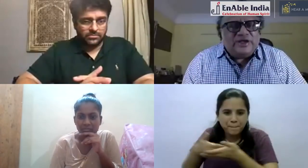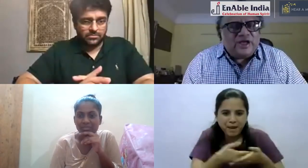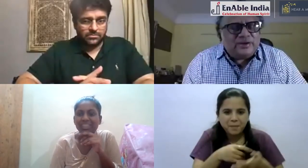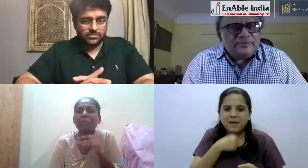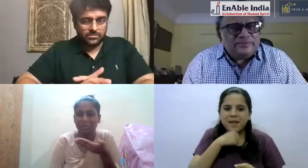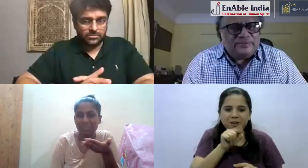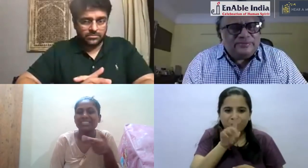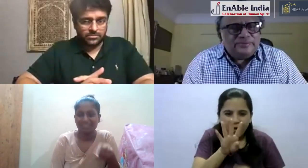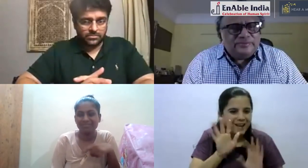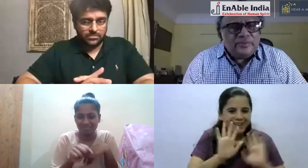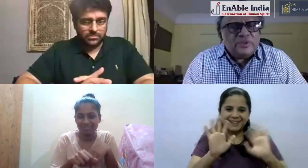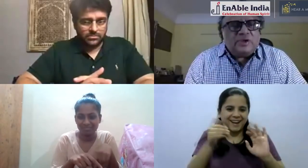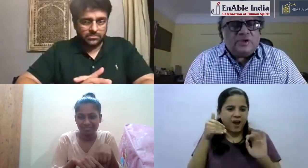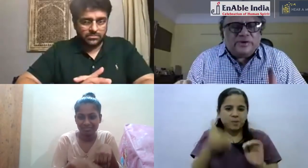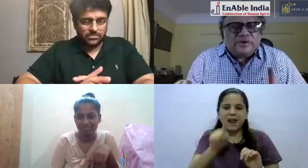in India.